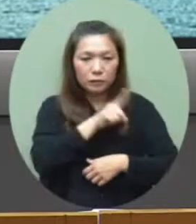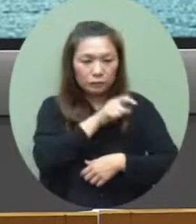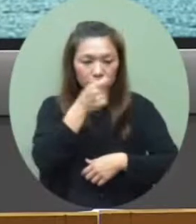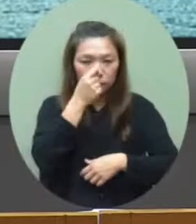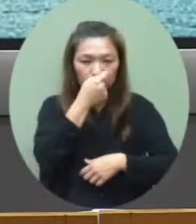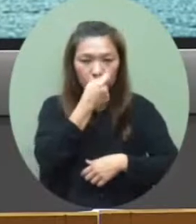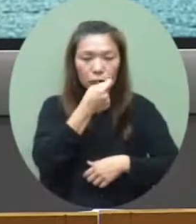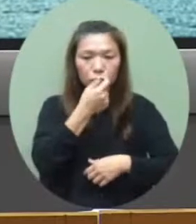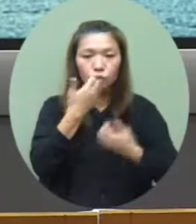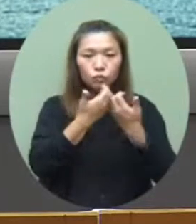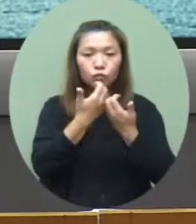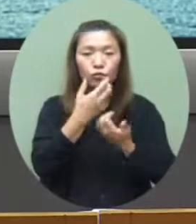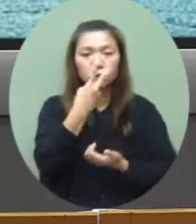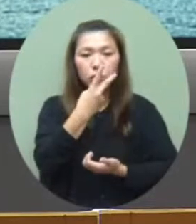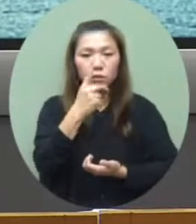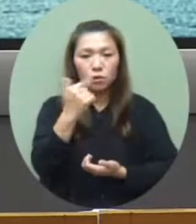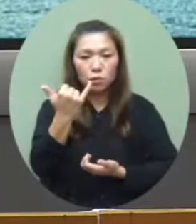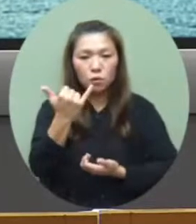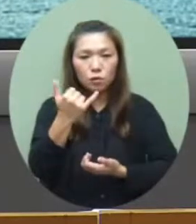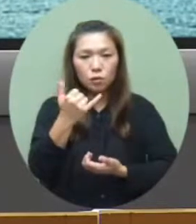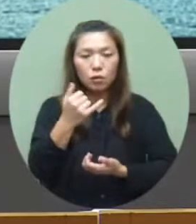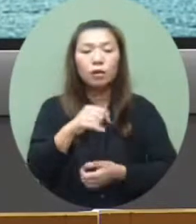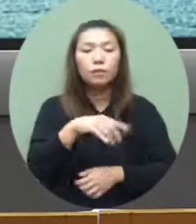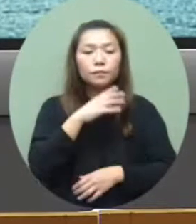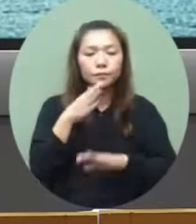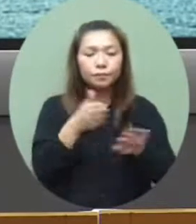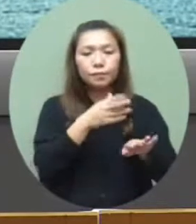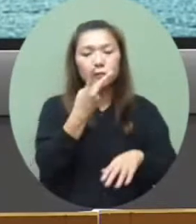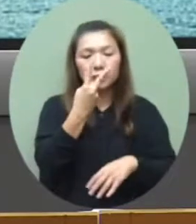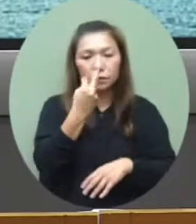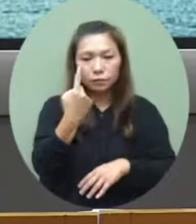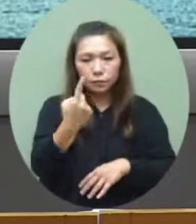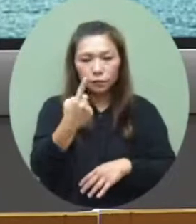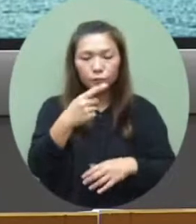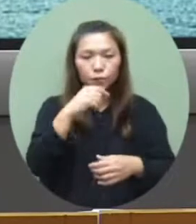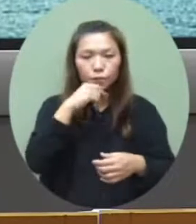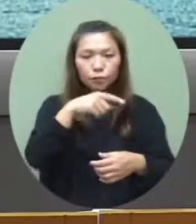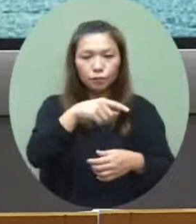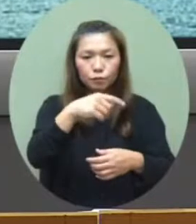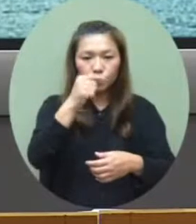including 205 tested via PCR and